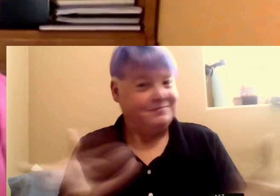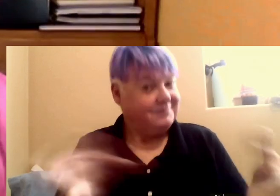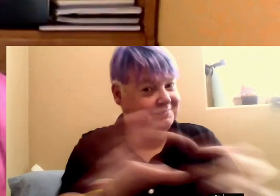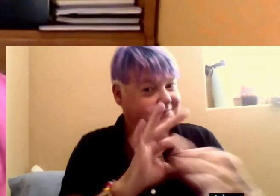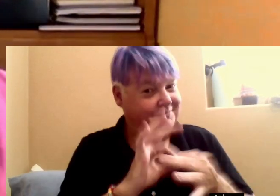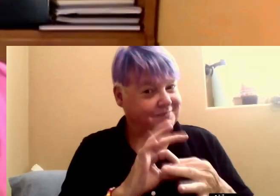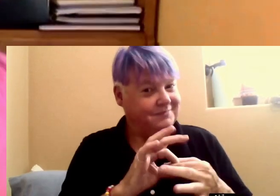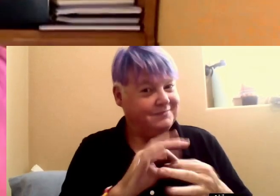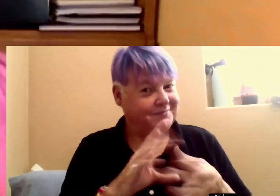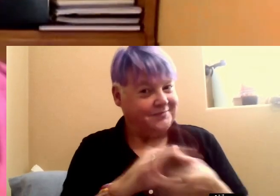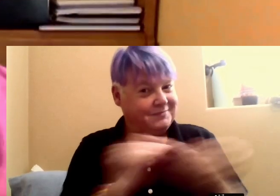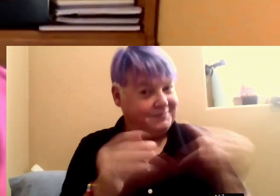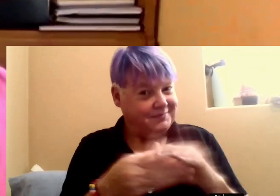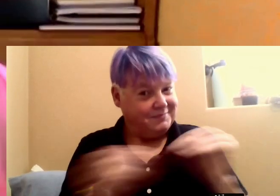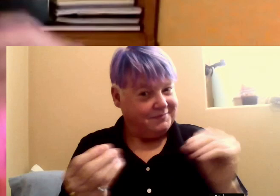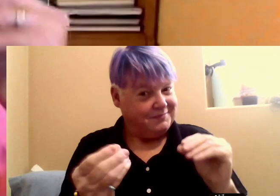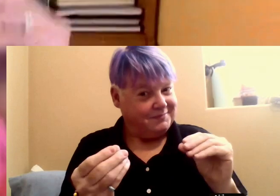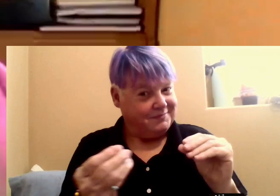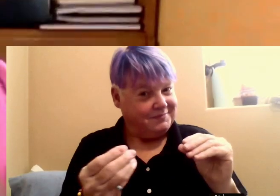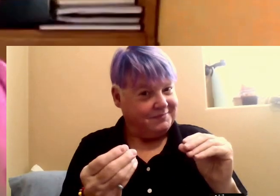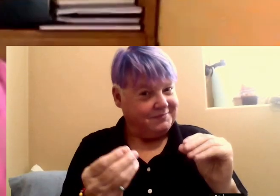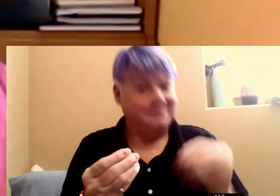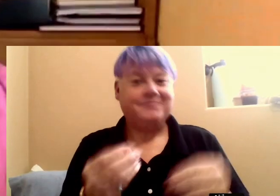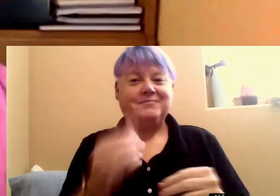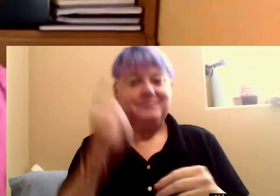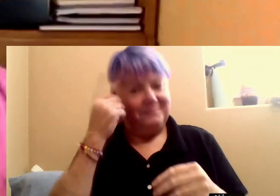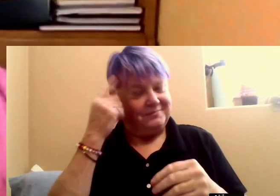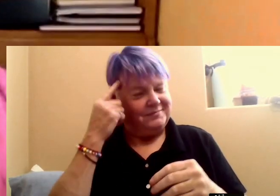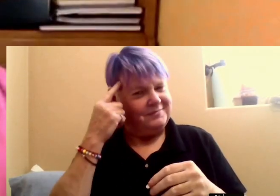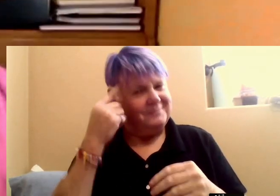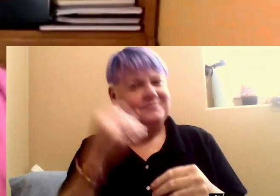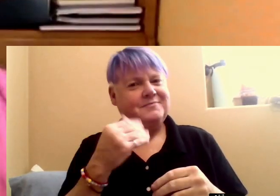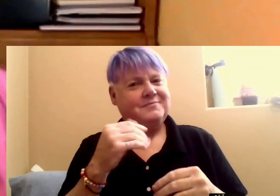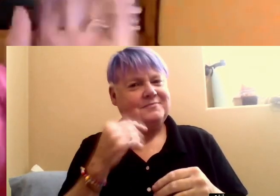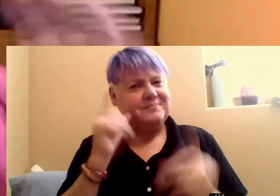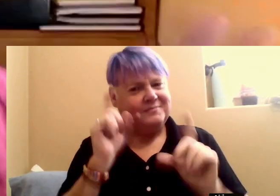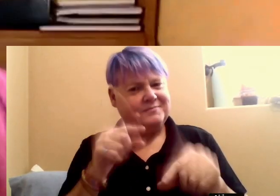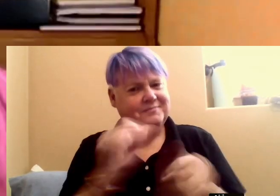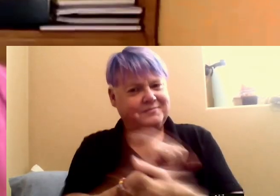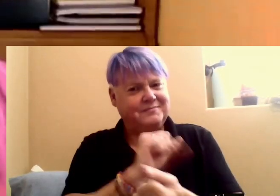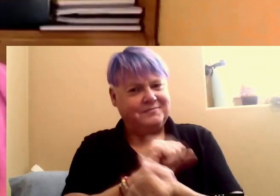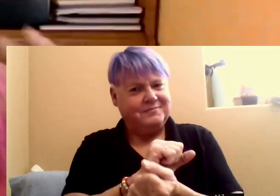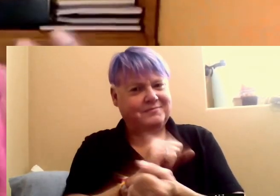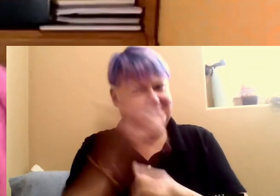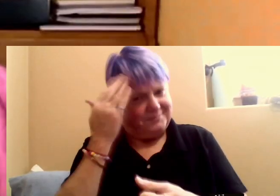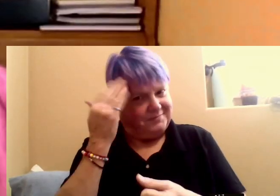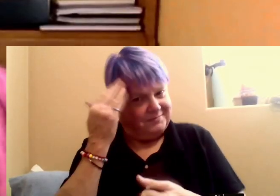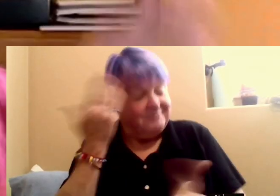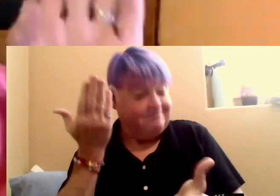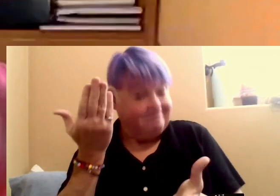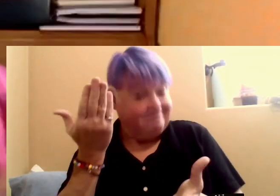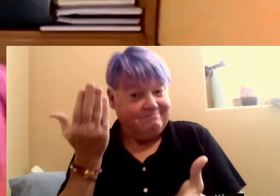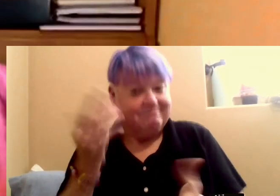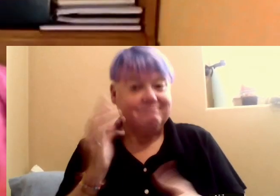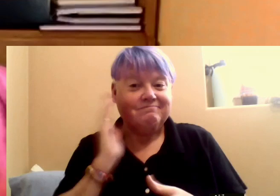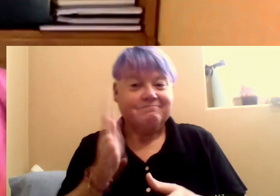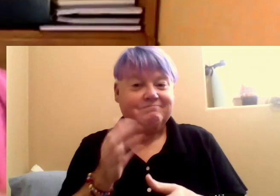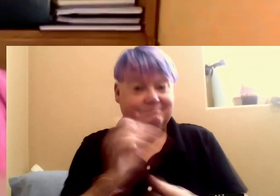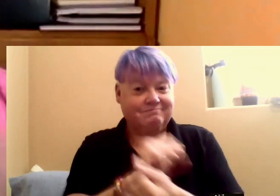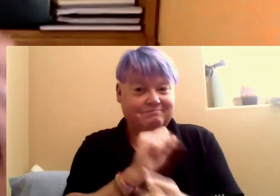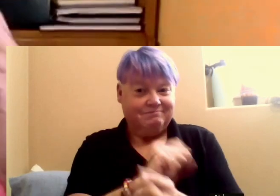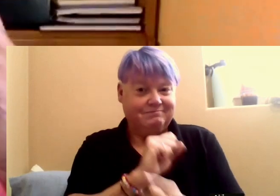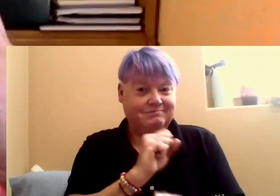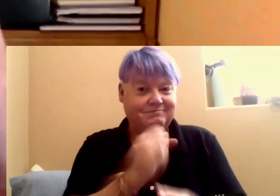story was. And I thought, well, is that going to work? But as soon as you think, is that going to work? You know, it Right. came to you for a reason. And of course it's going to